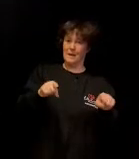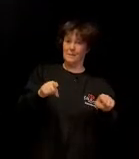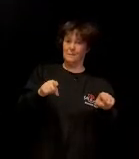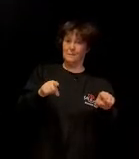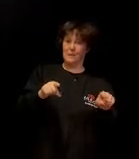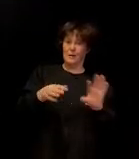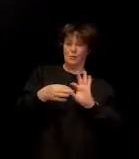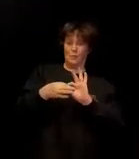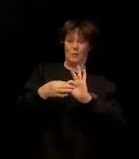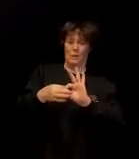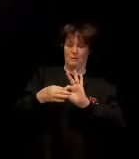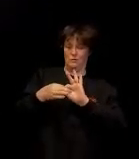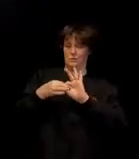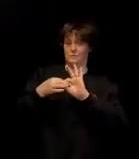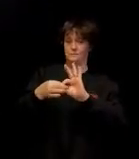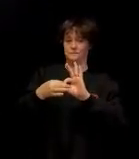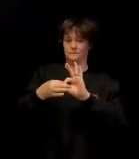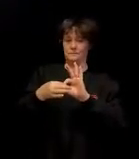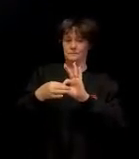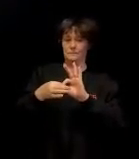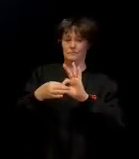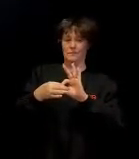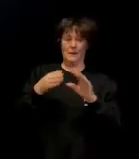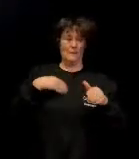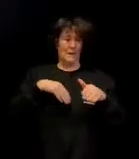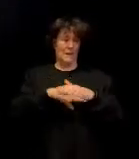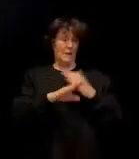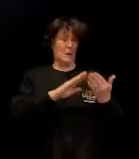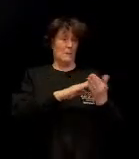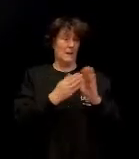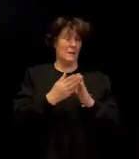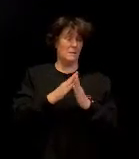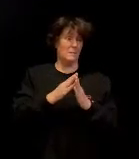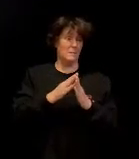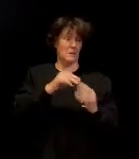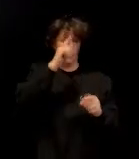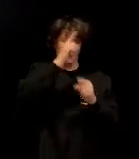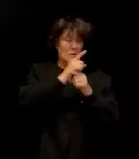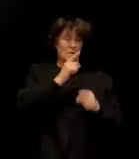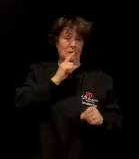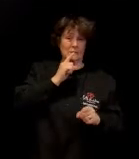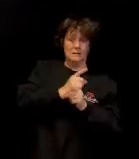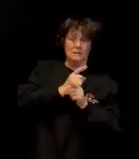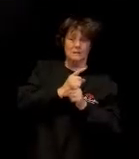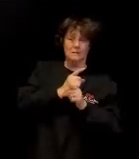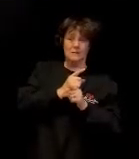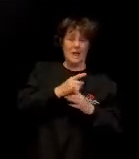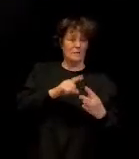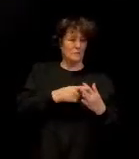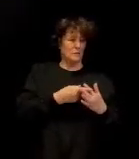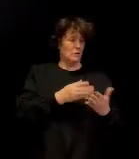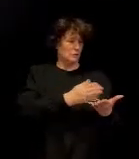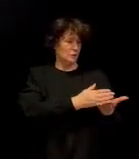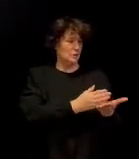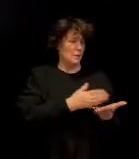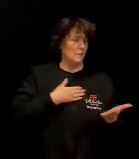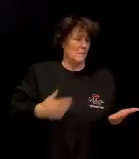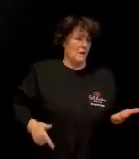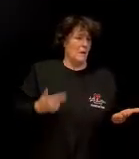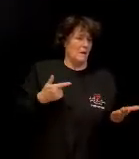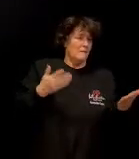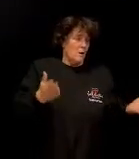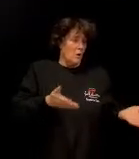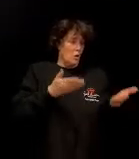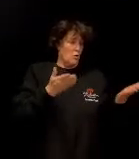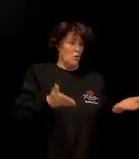having a relationship. And I go into my community of brothers and sisters and begin to share my life and begin to help them and